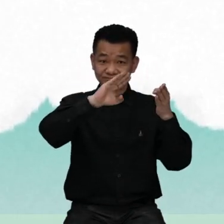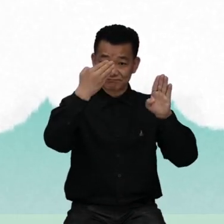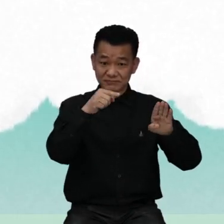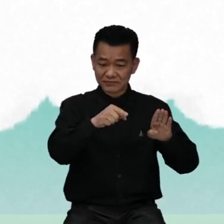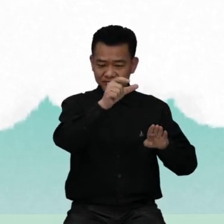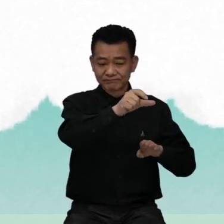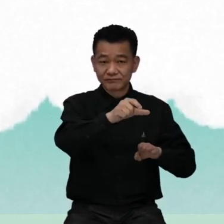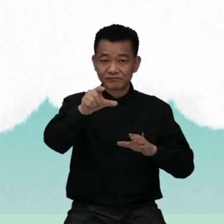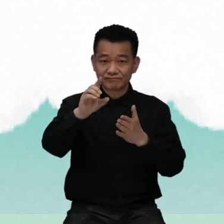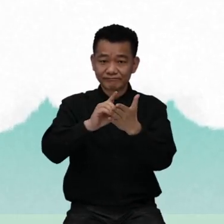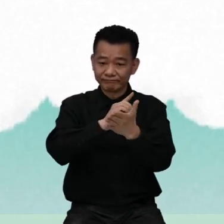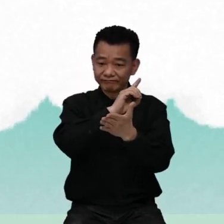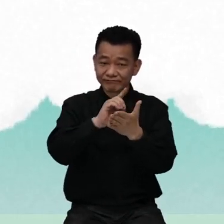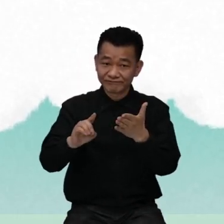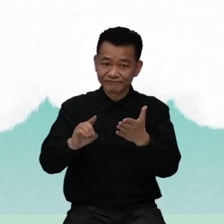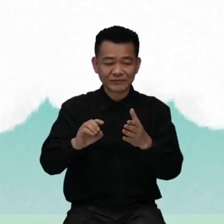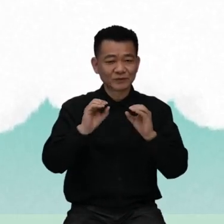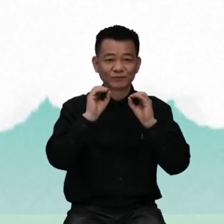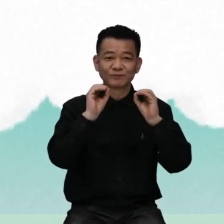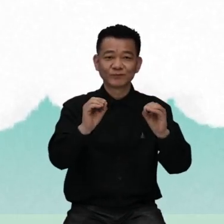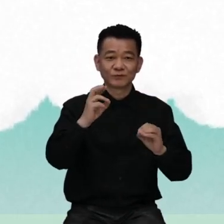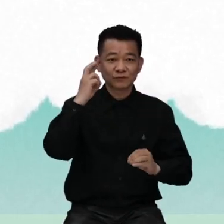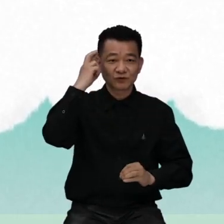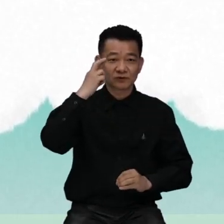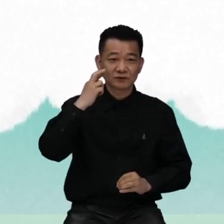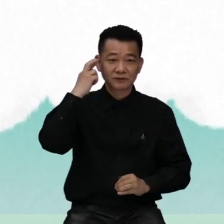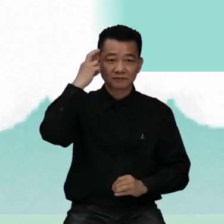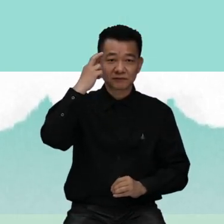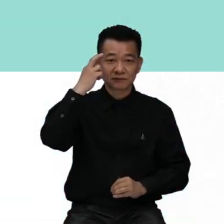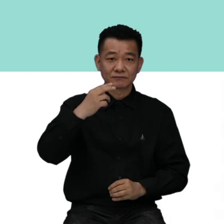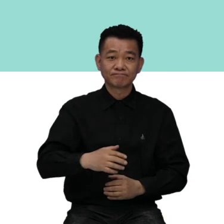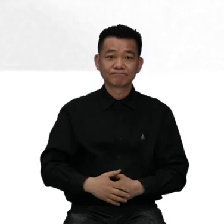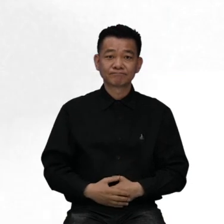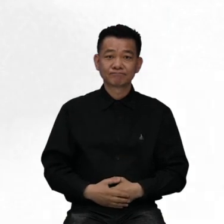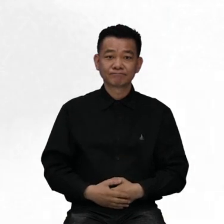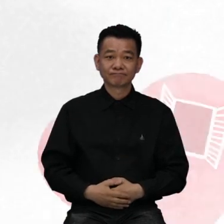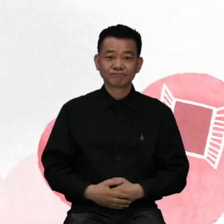Being different can't be the reason for discrimination.